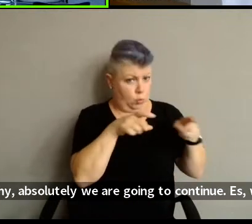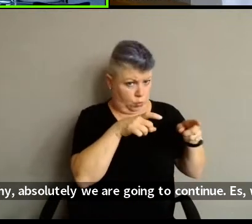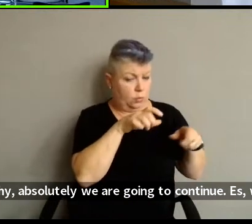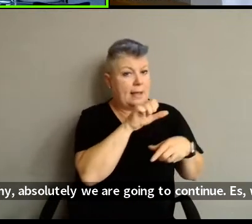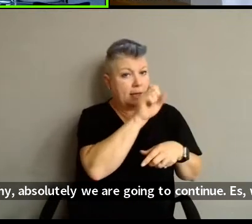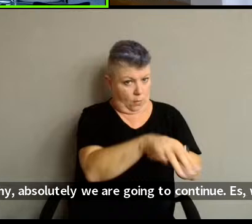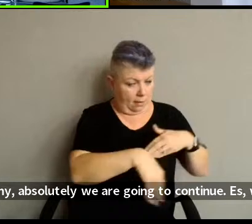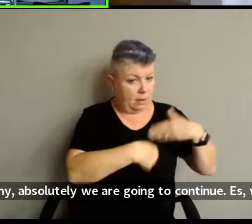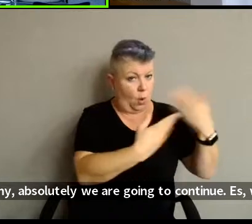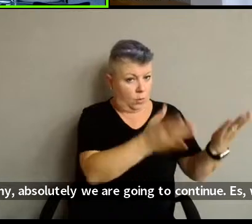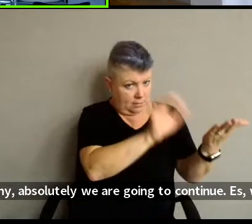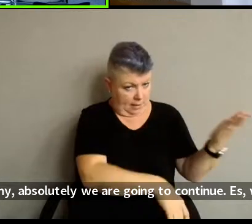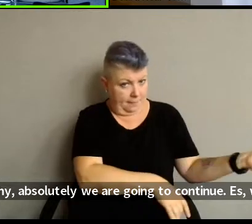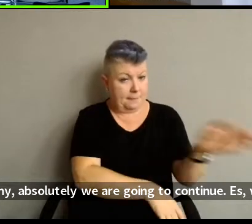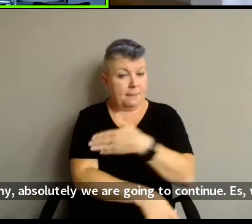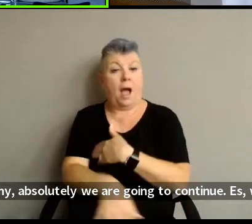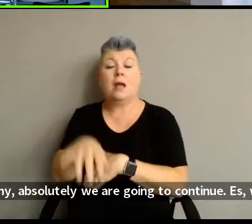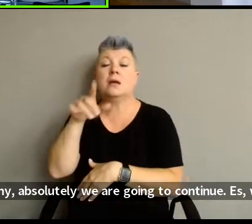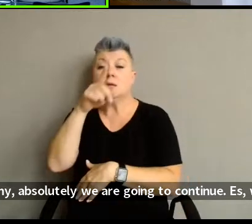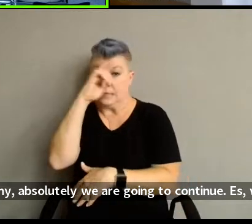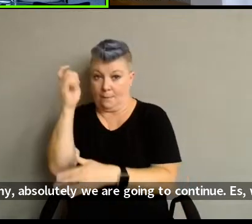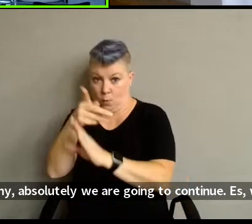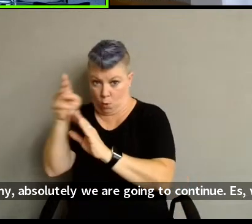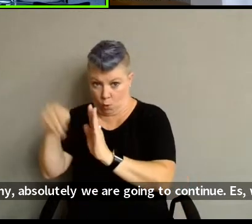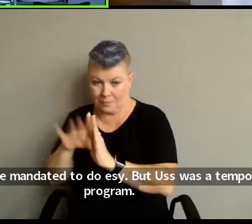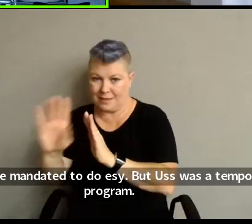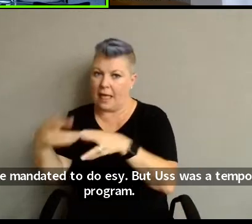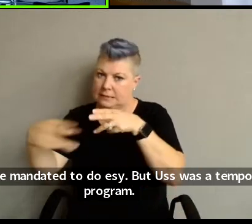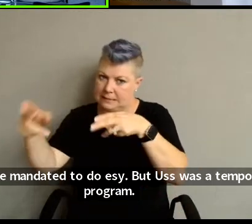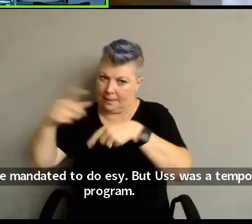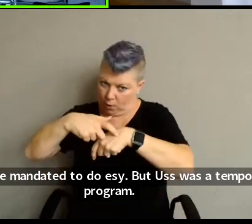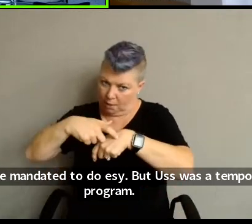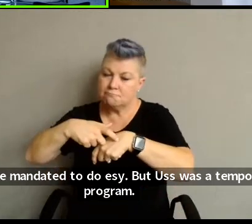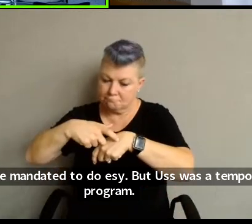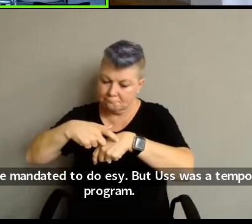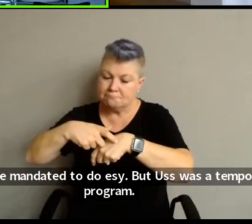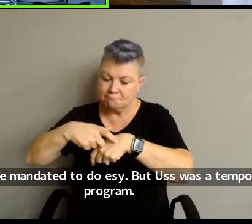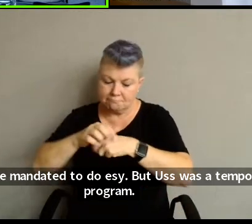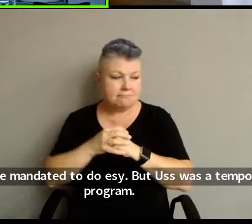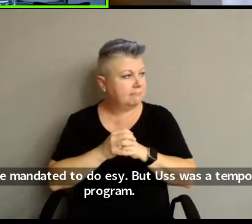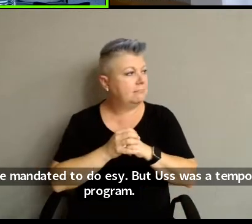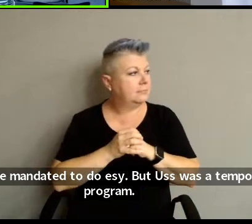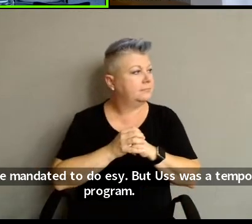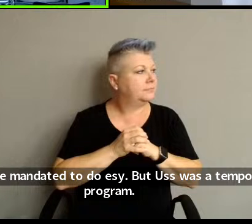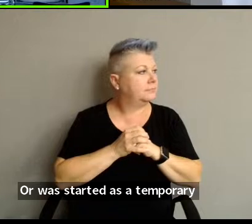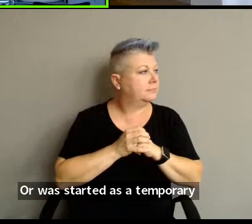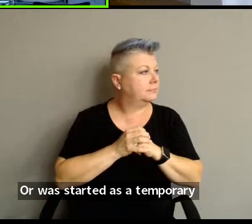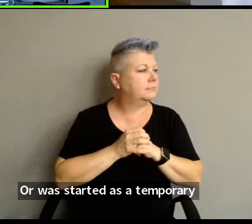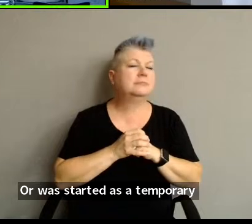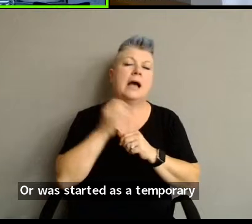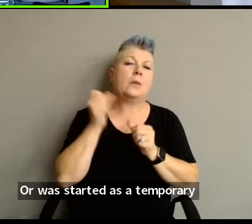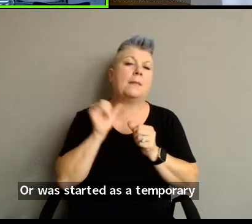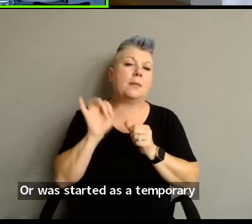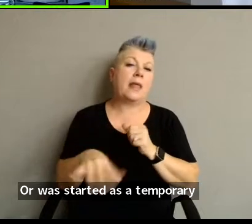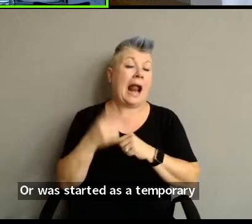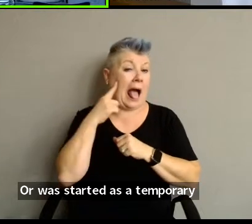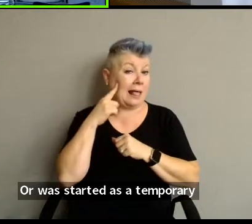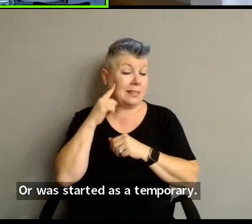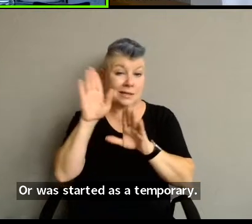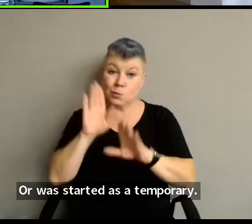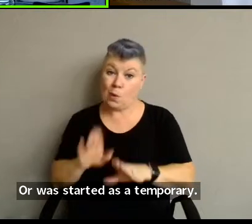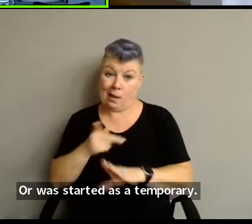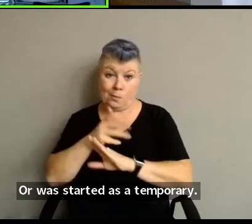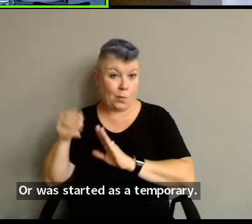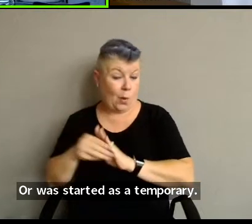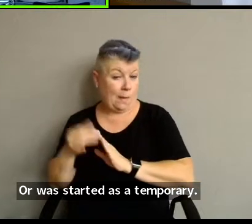a temporary program or was started as a temporary If I program. remember right from US. First of all, I think this is a great program,